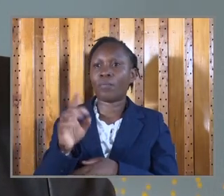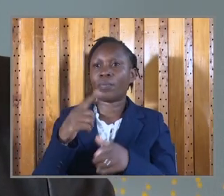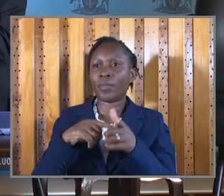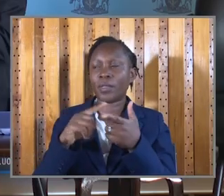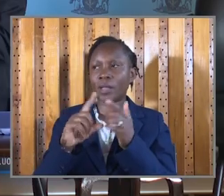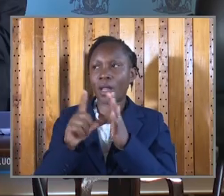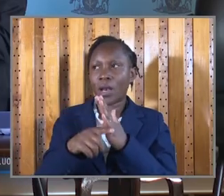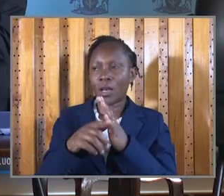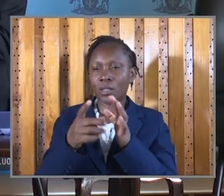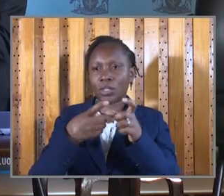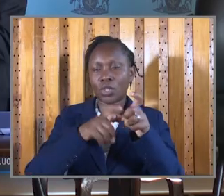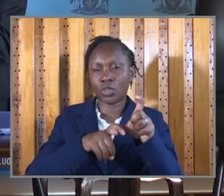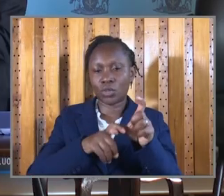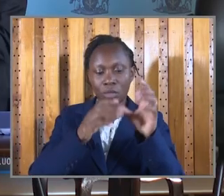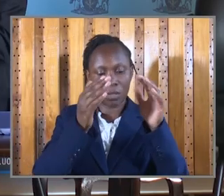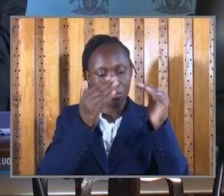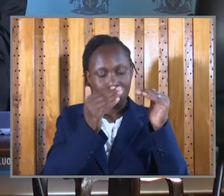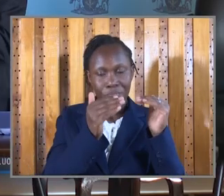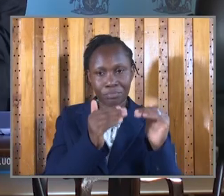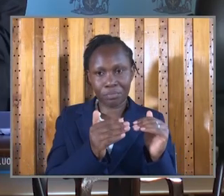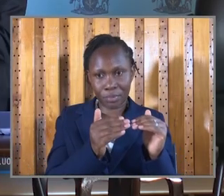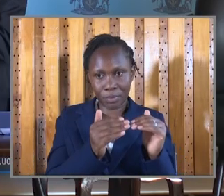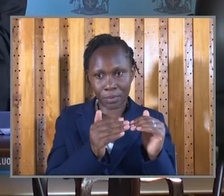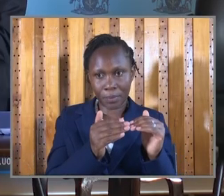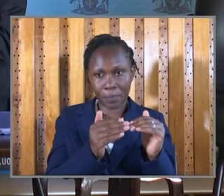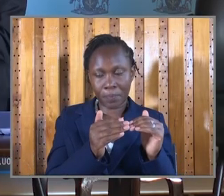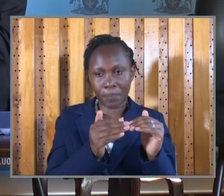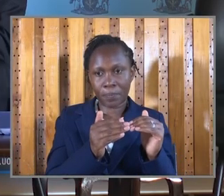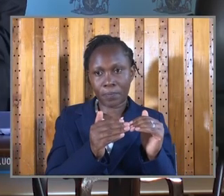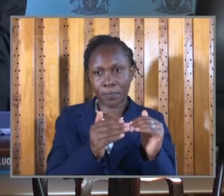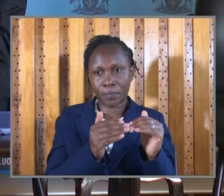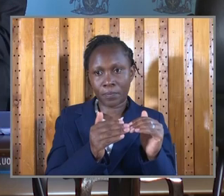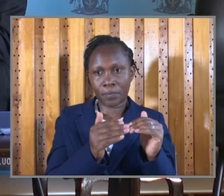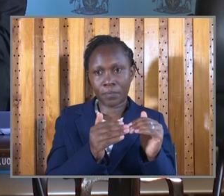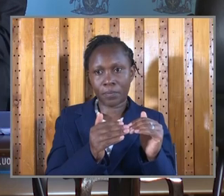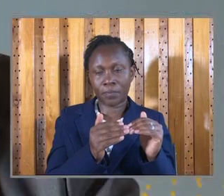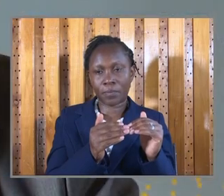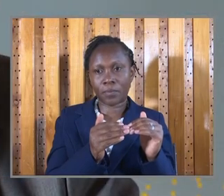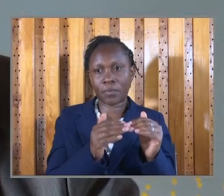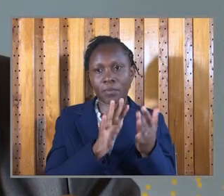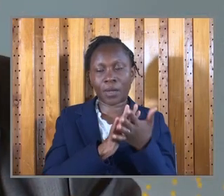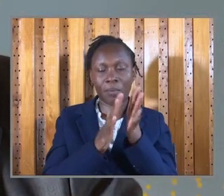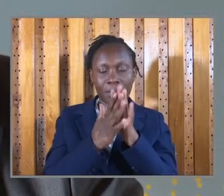in 2006 and became a partner from 2013 to